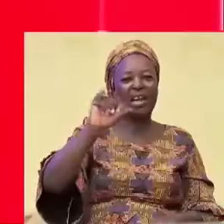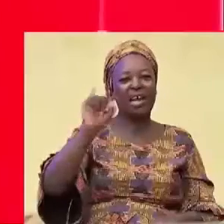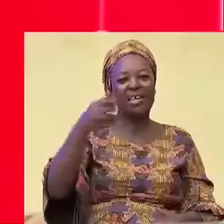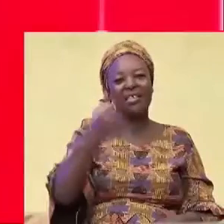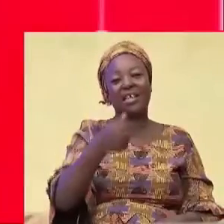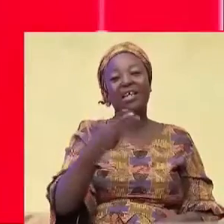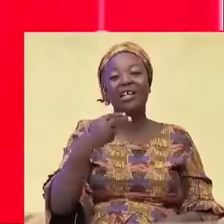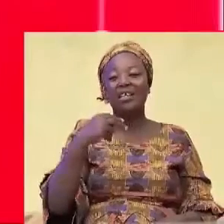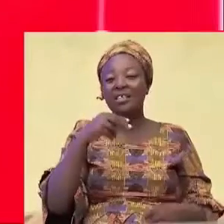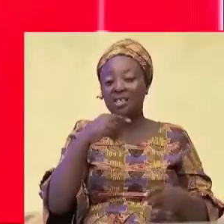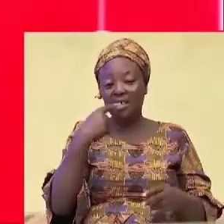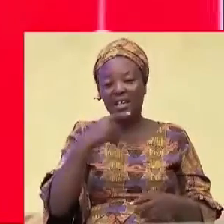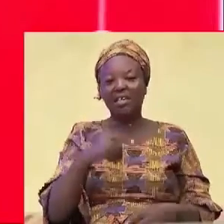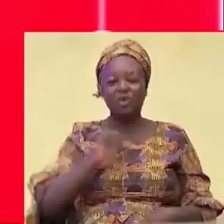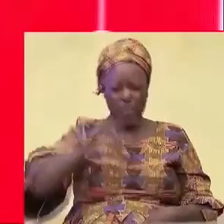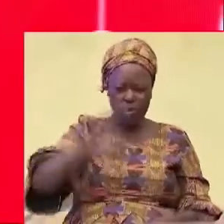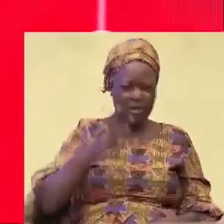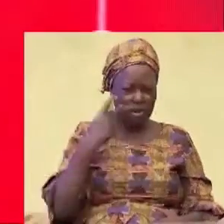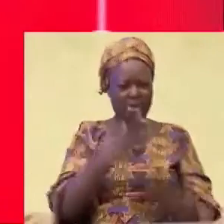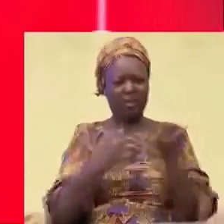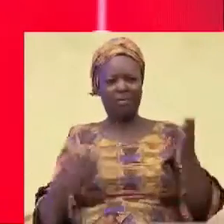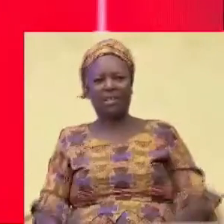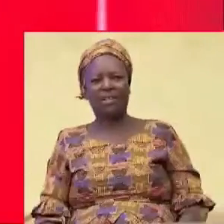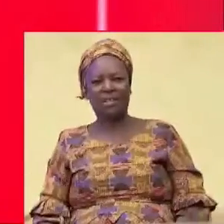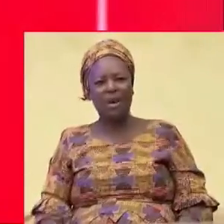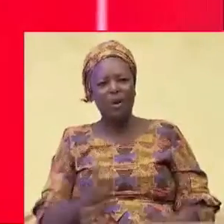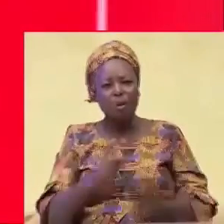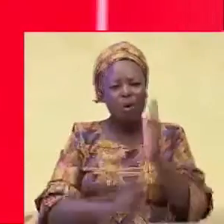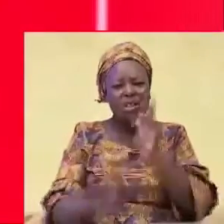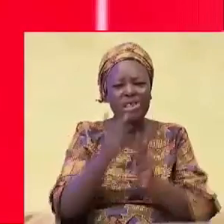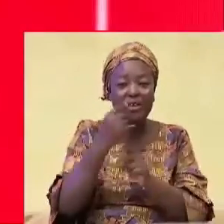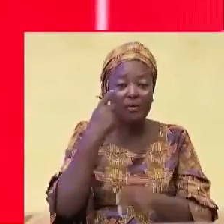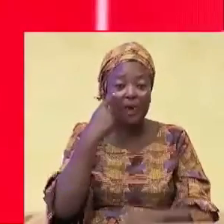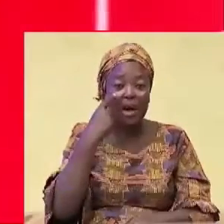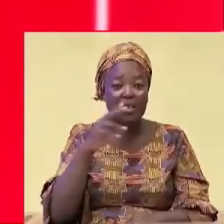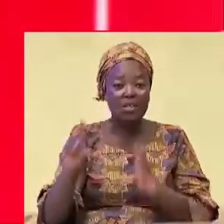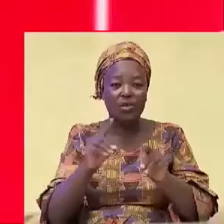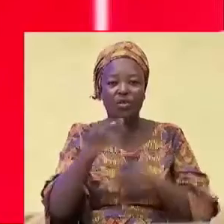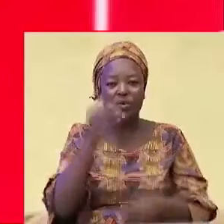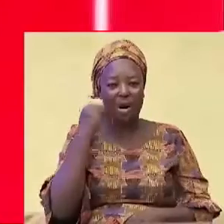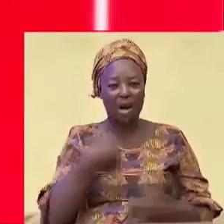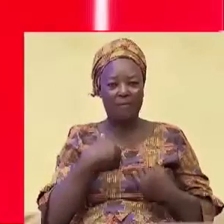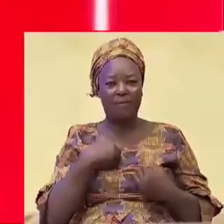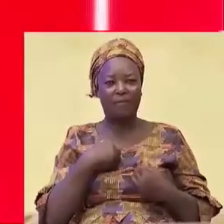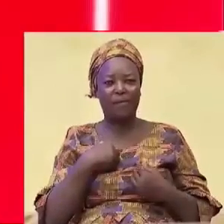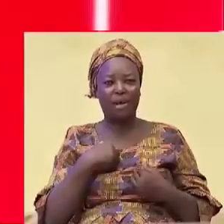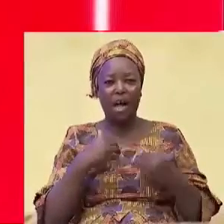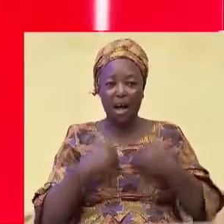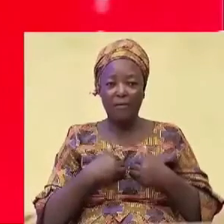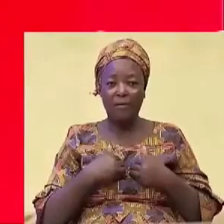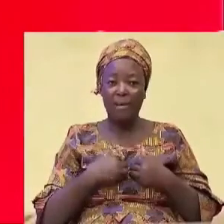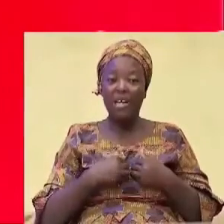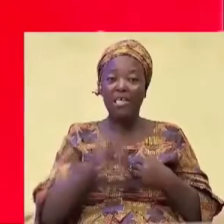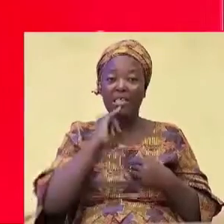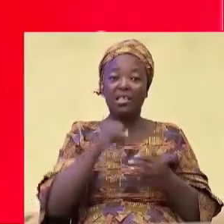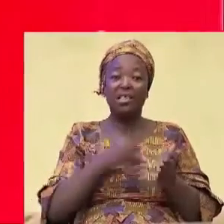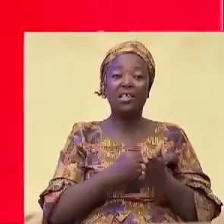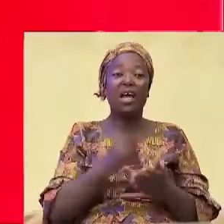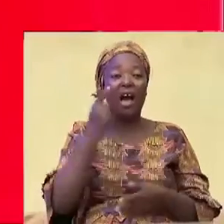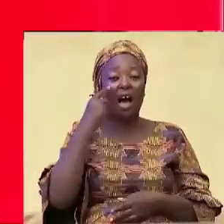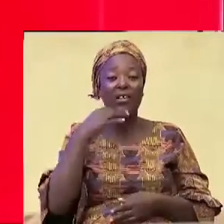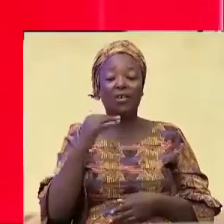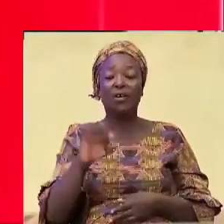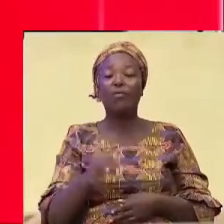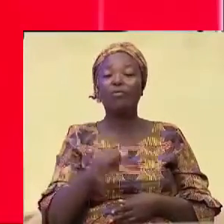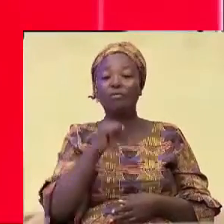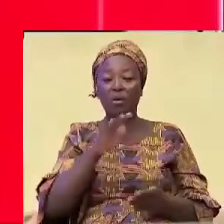must see not something. What kind of eyes do you have? Eyes of unbelief, eyes